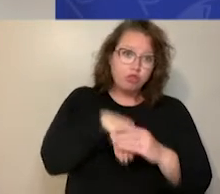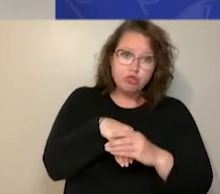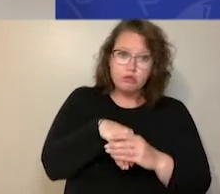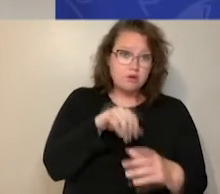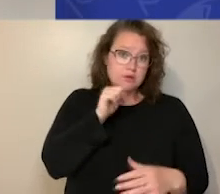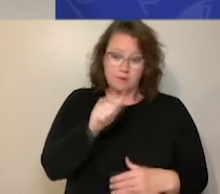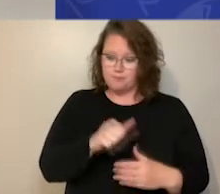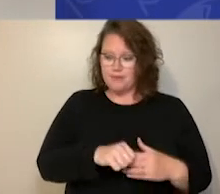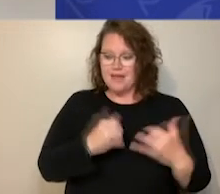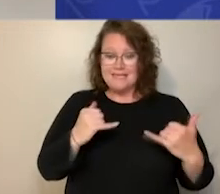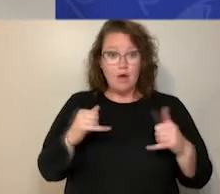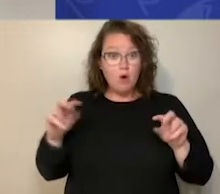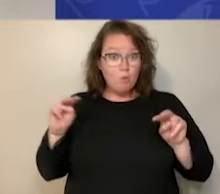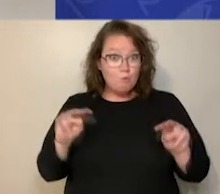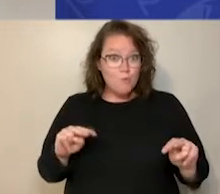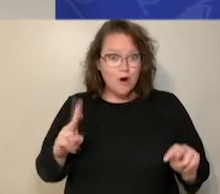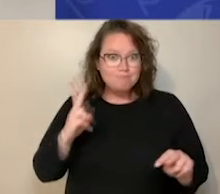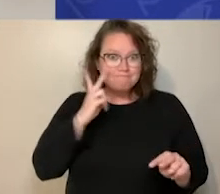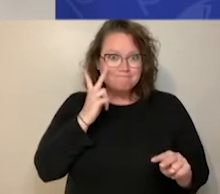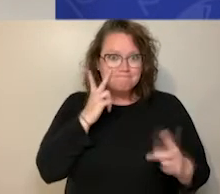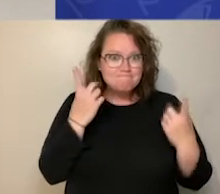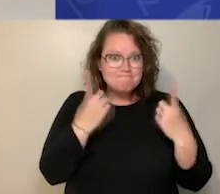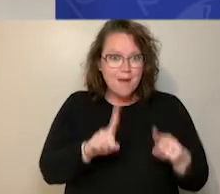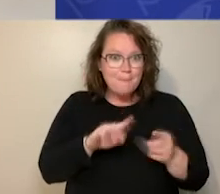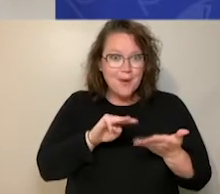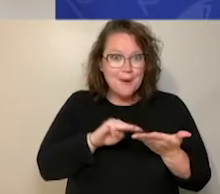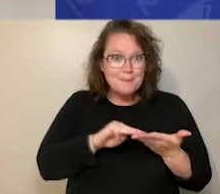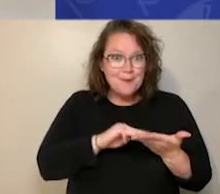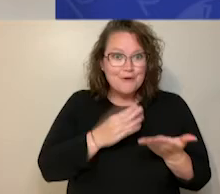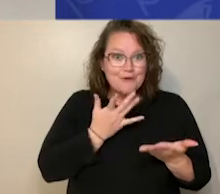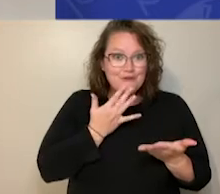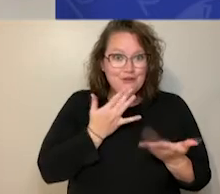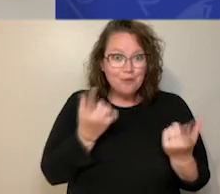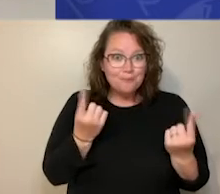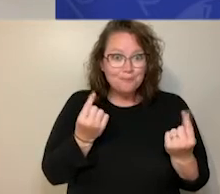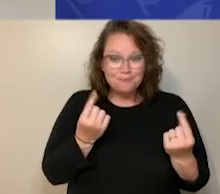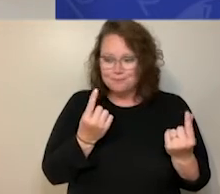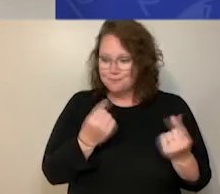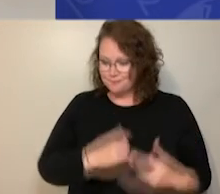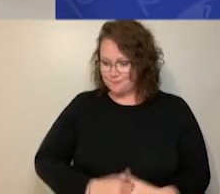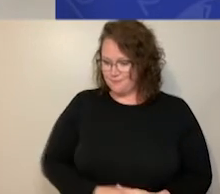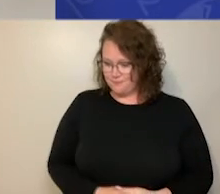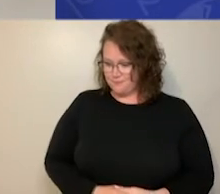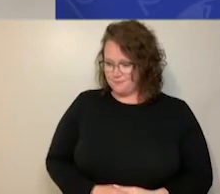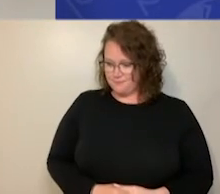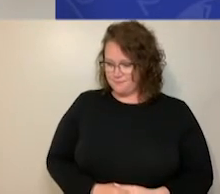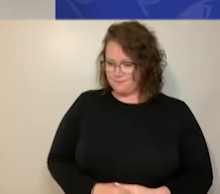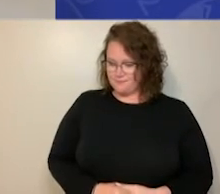What happens to your marker colors?